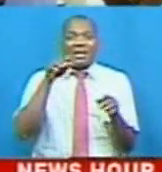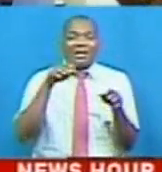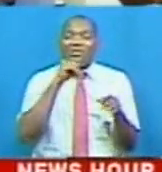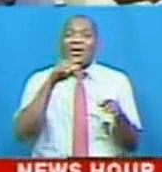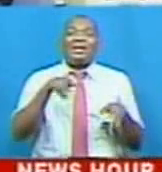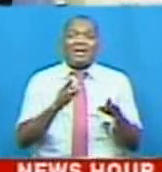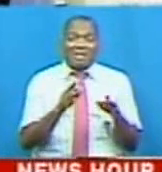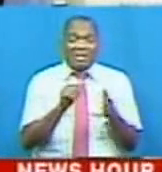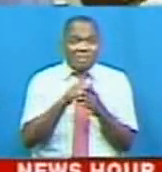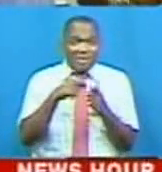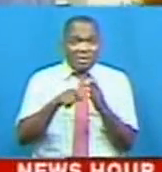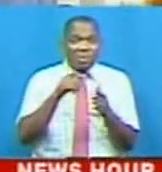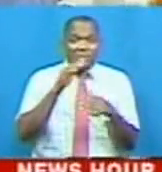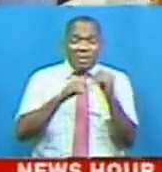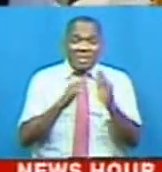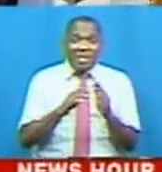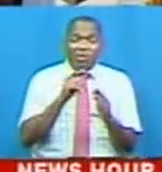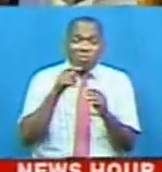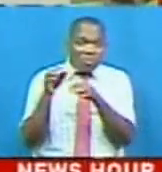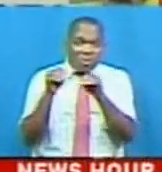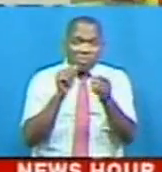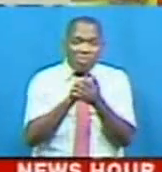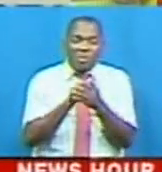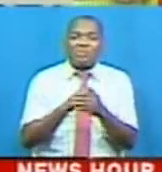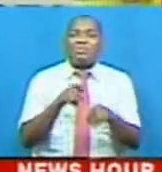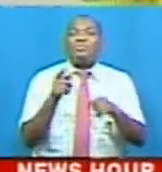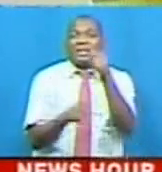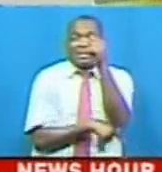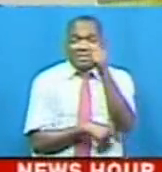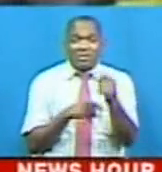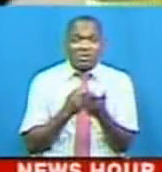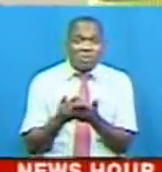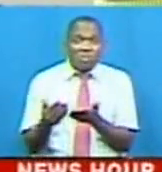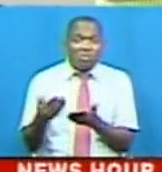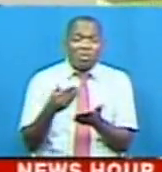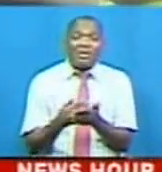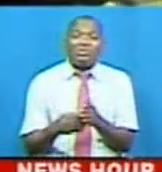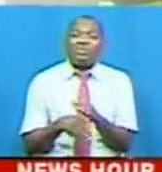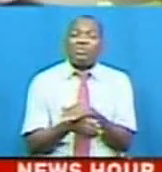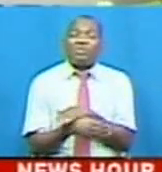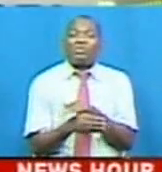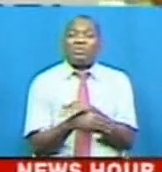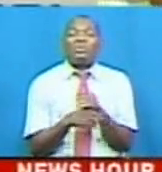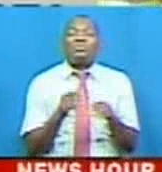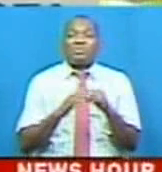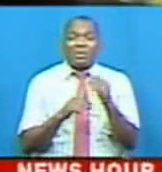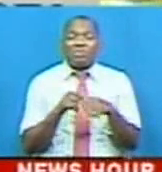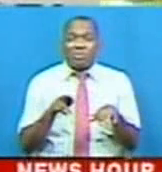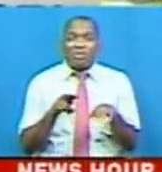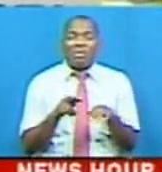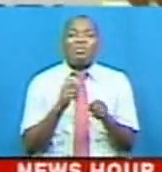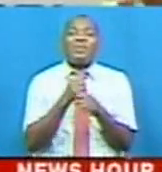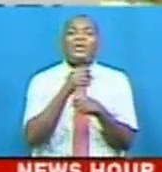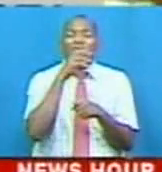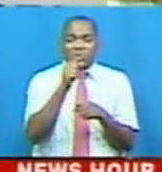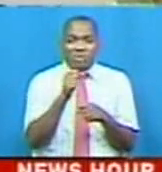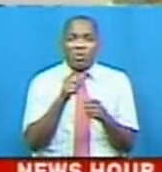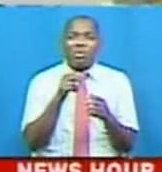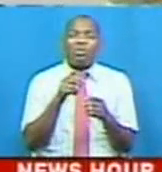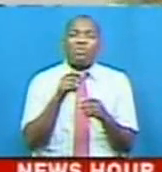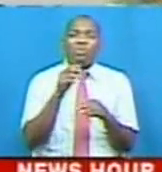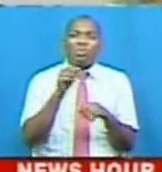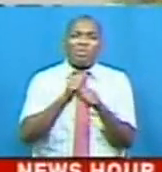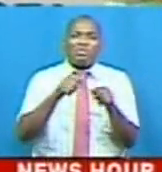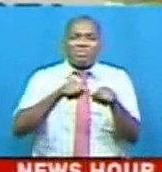disallow and surcharge the contractor and the one who supervised the job. If you collect money to construct a 2-kilometer road, make sure you have made the